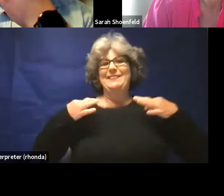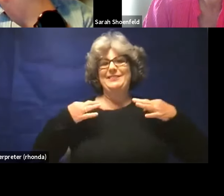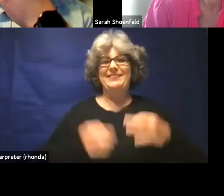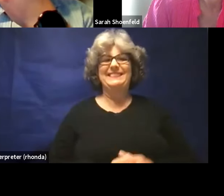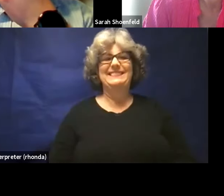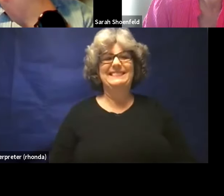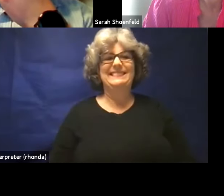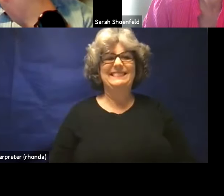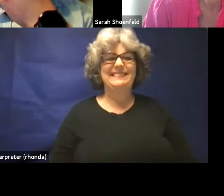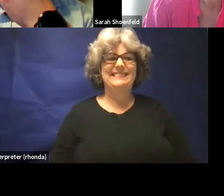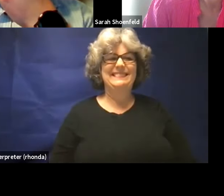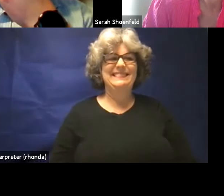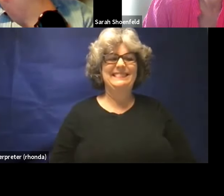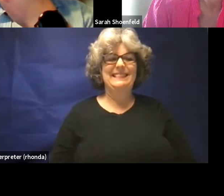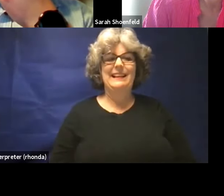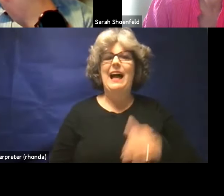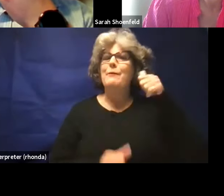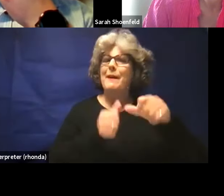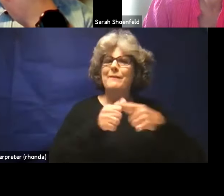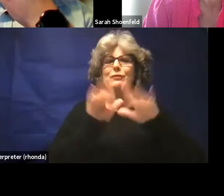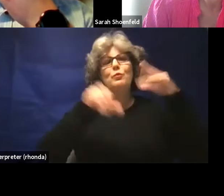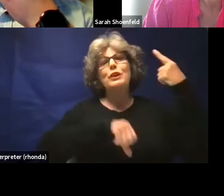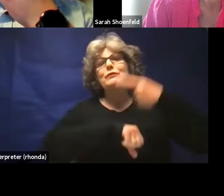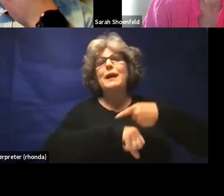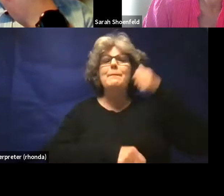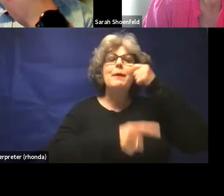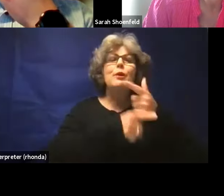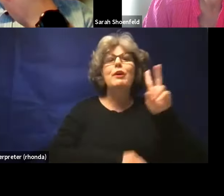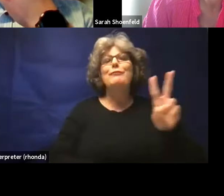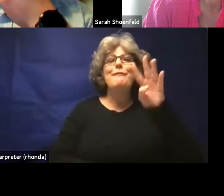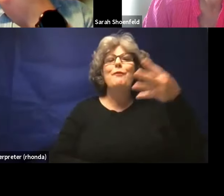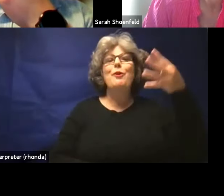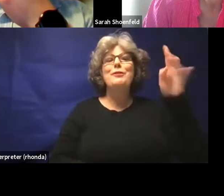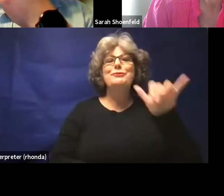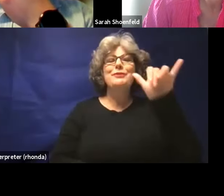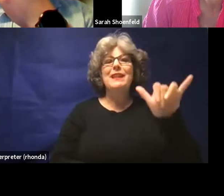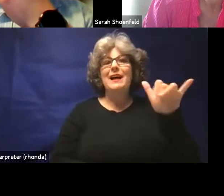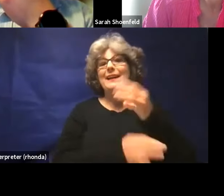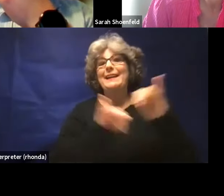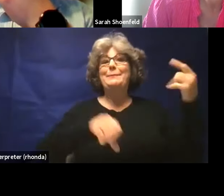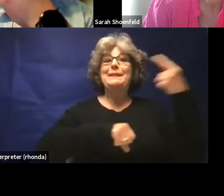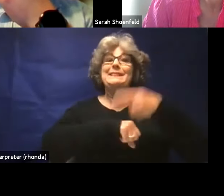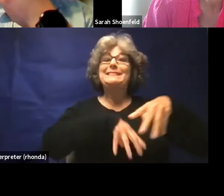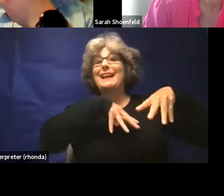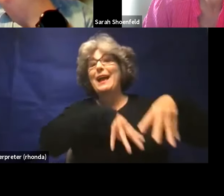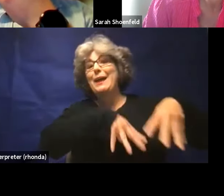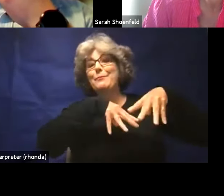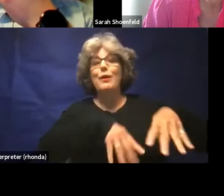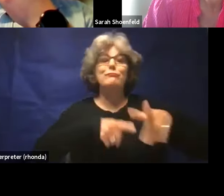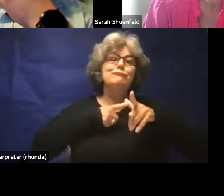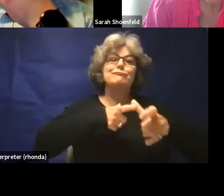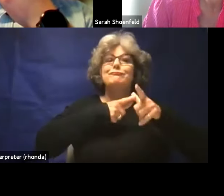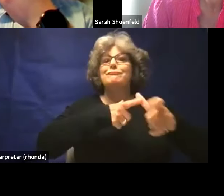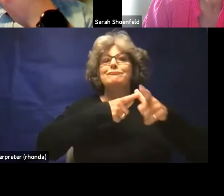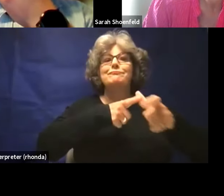I guess I can remember that first wonderful day. My brother and I went to the 4th of July, the Independence Day parade. We ran all the way